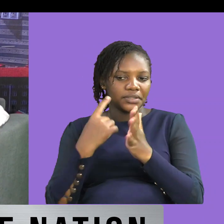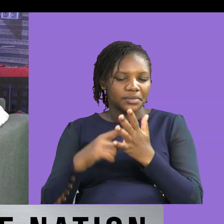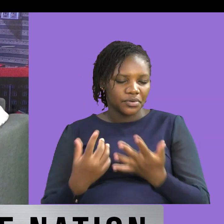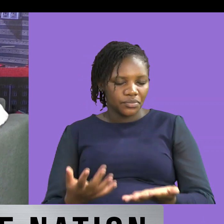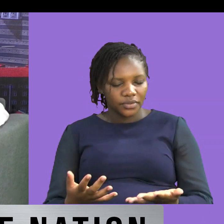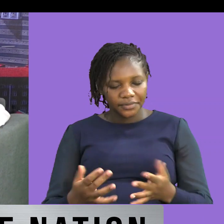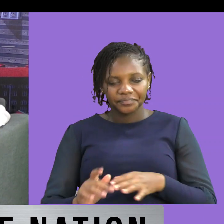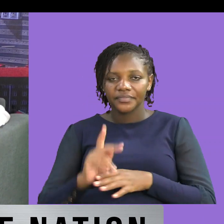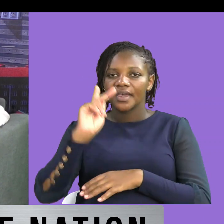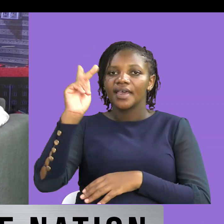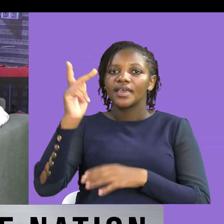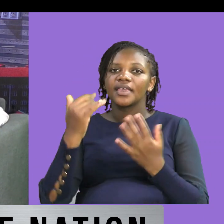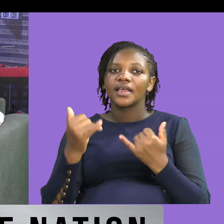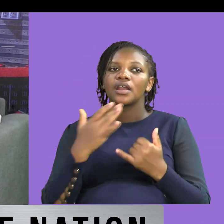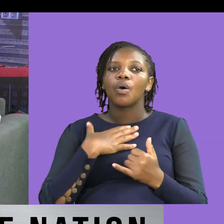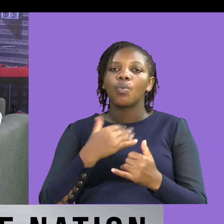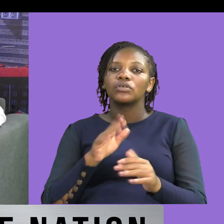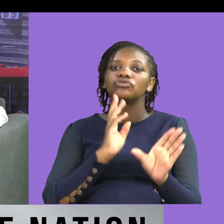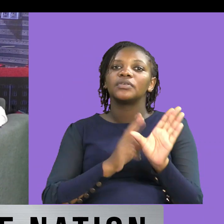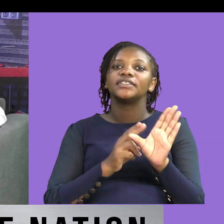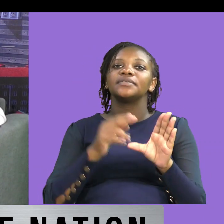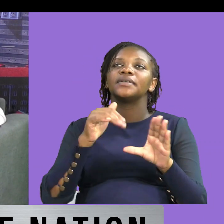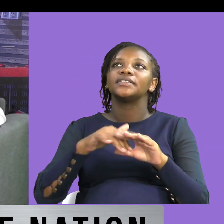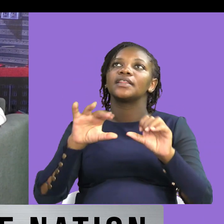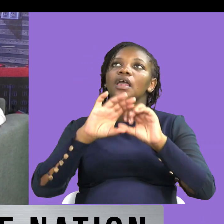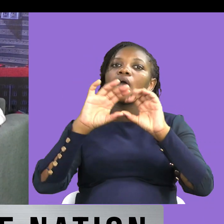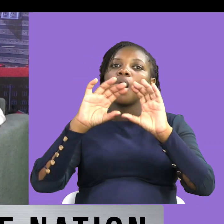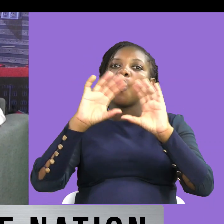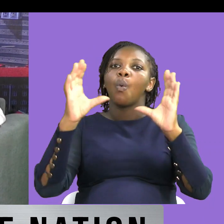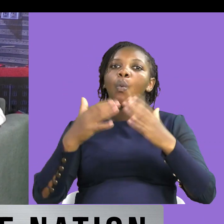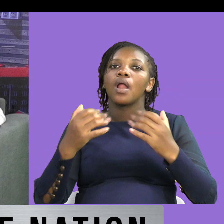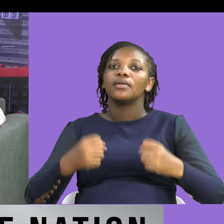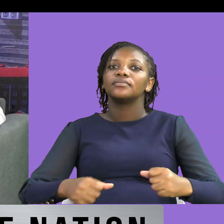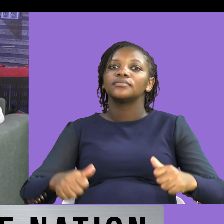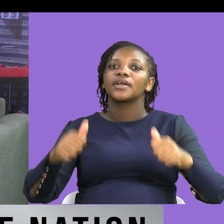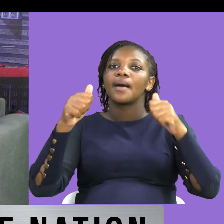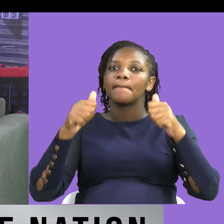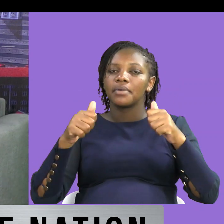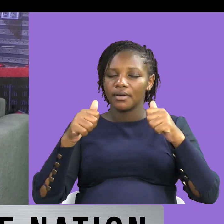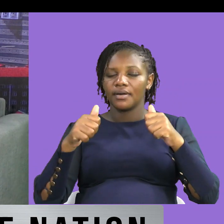Right. Kenya wants to play in the World Cup. Who